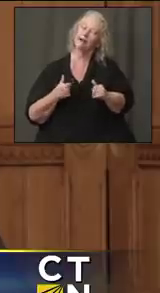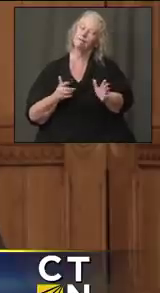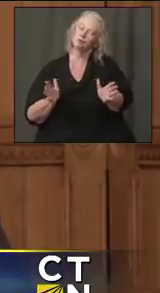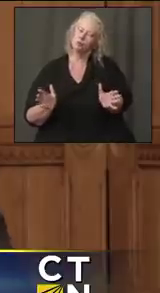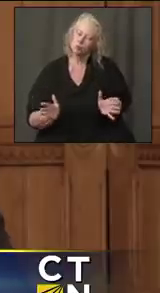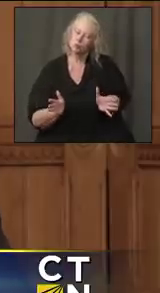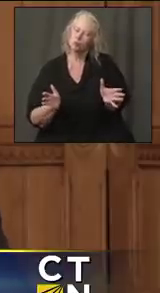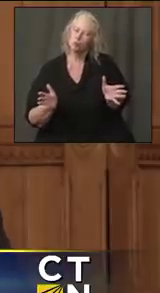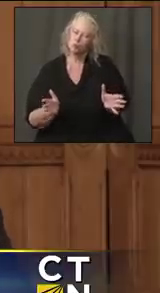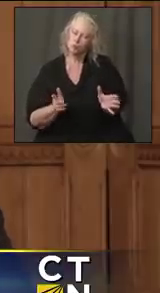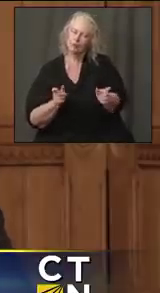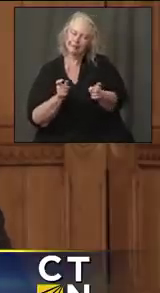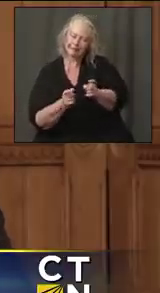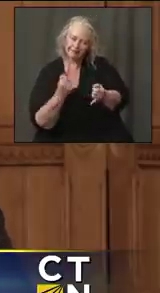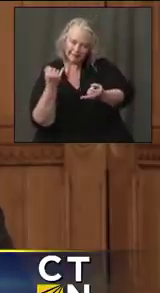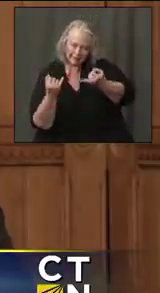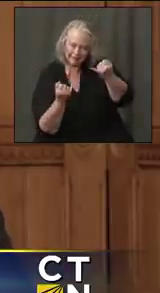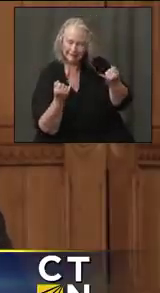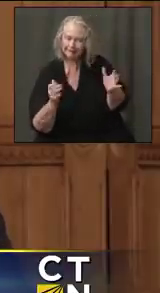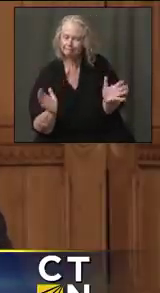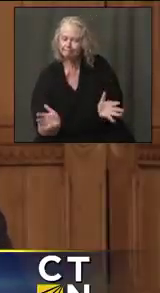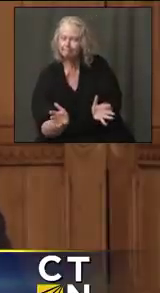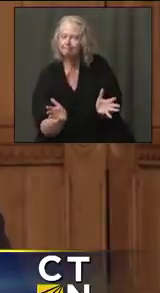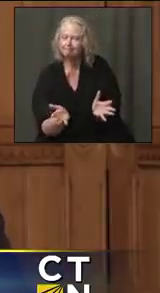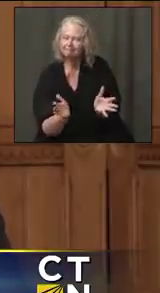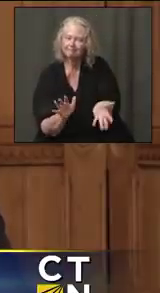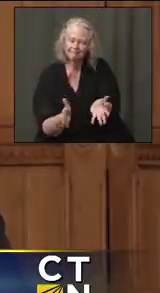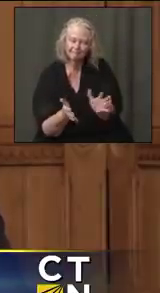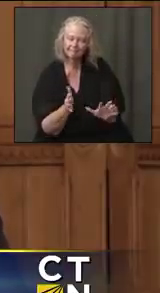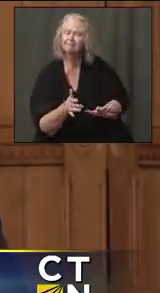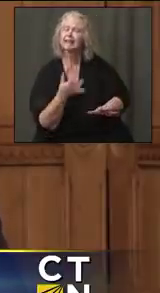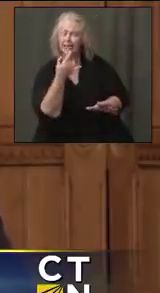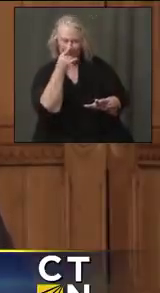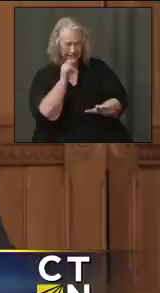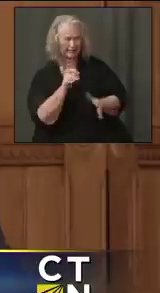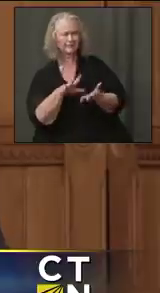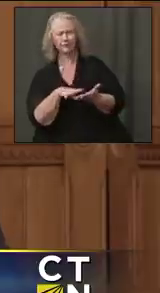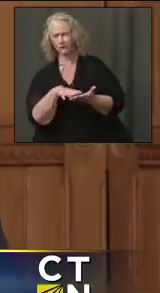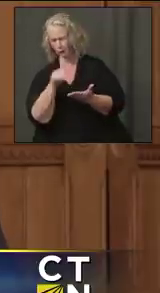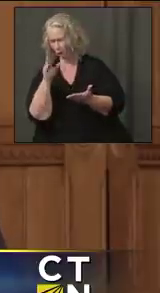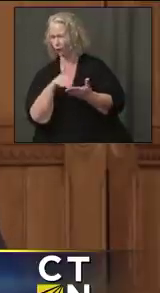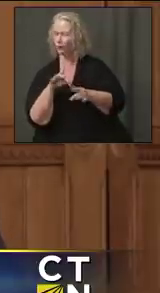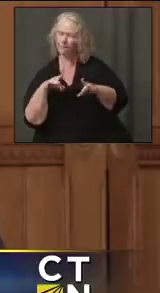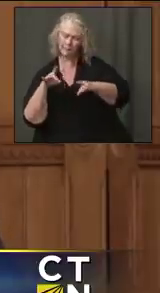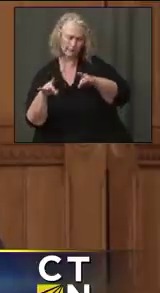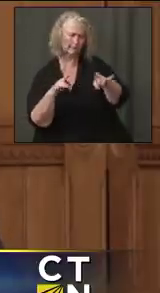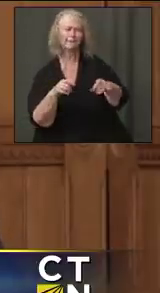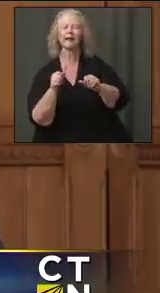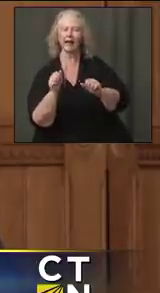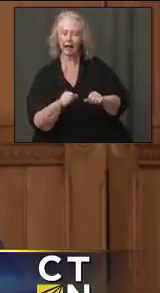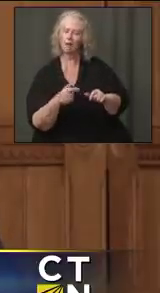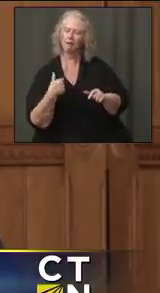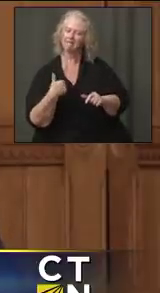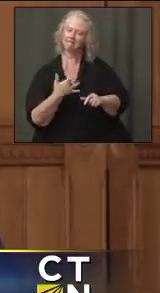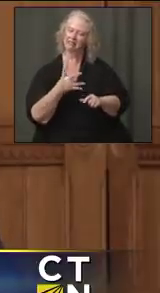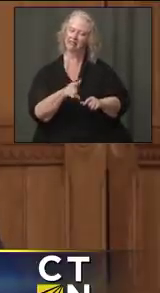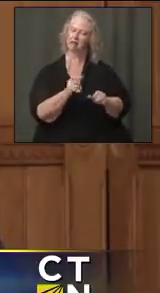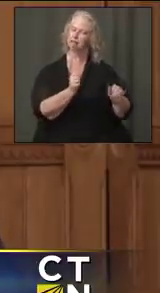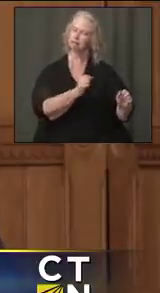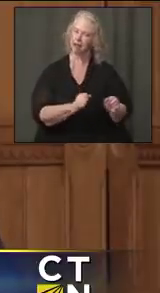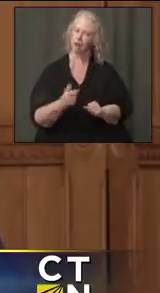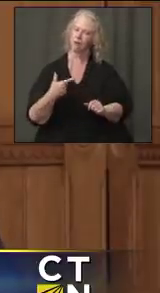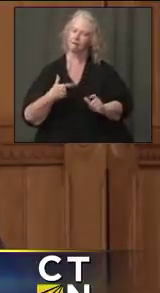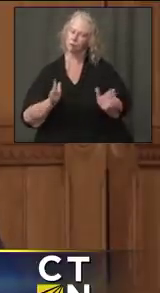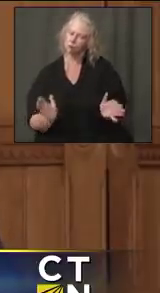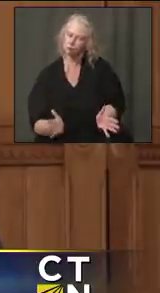give them the strategies to do it and work with them. Kids are resilient, kids will pick up on things, and we feel that that's a strategy that we need to employ